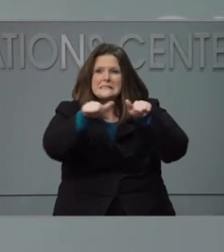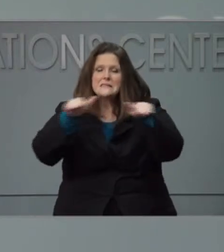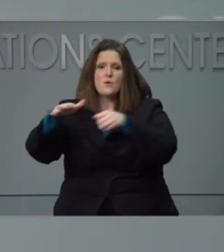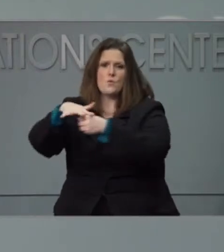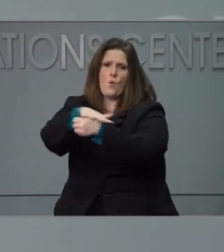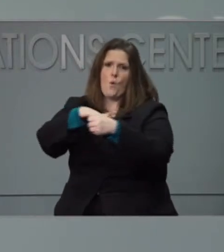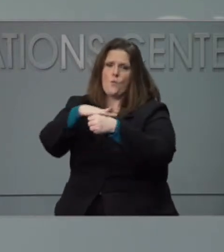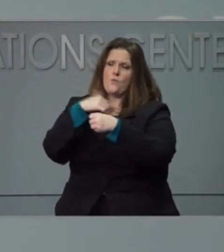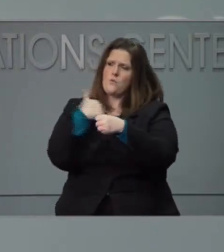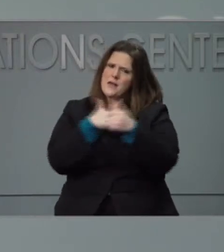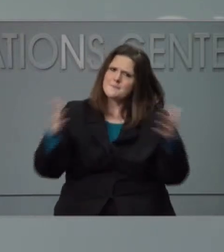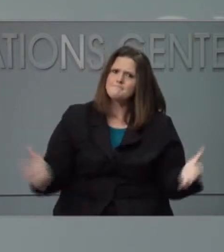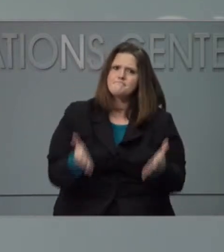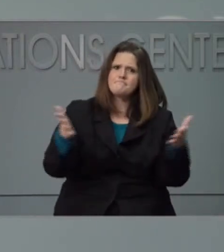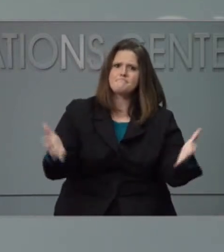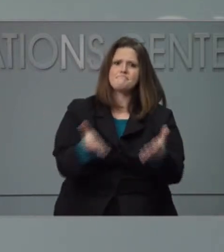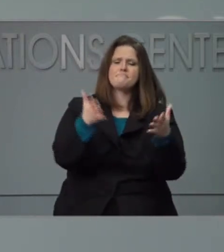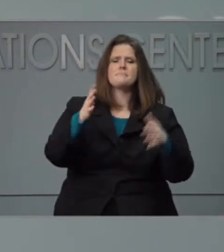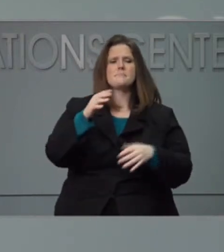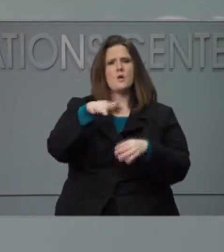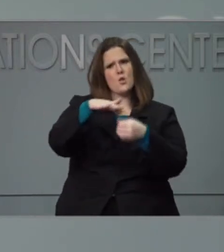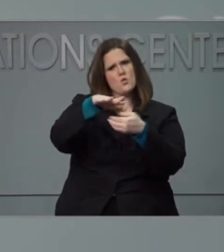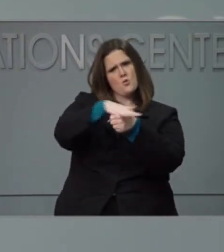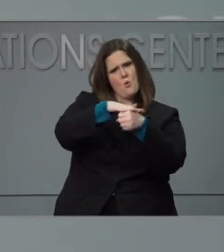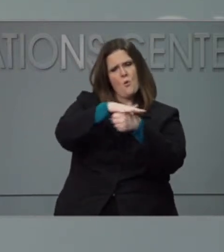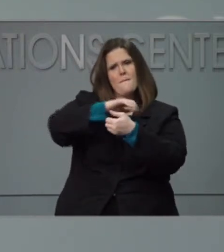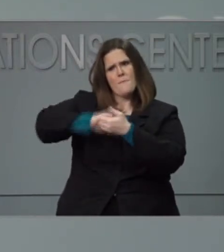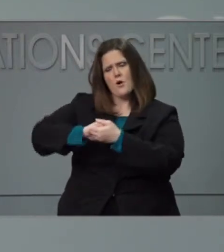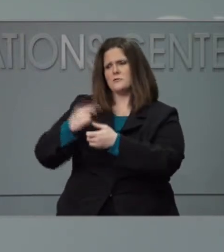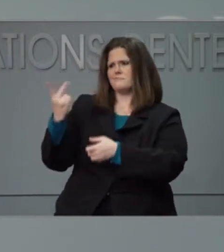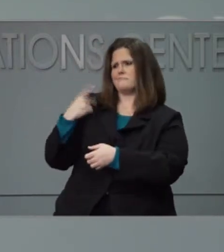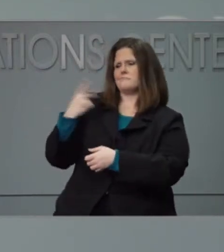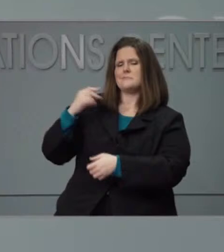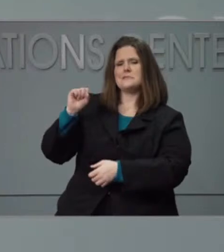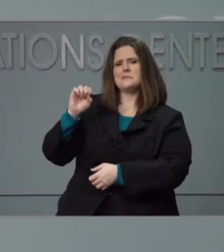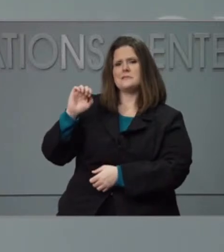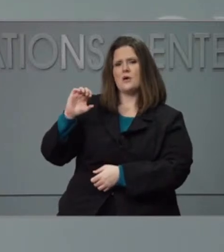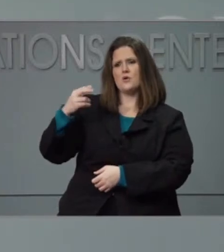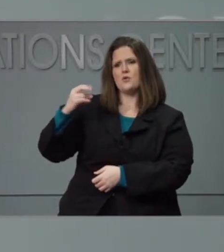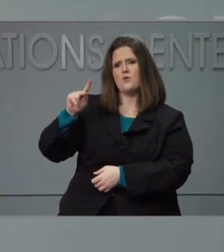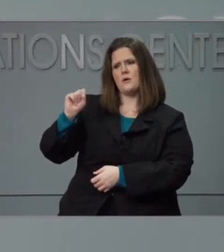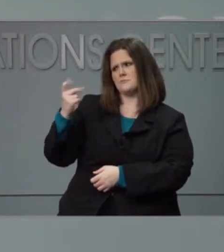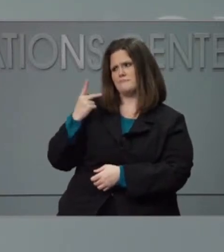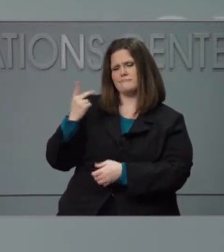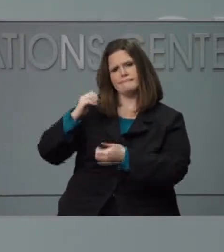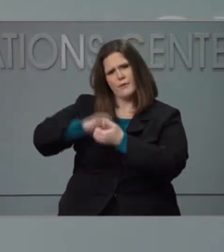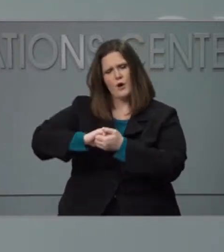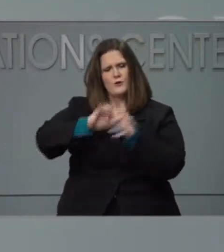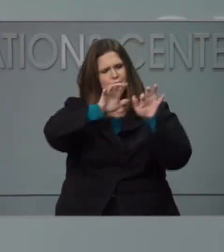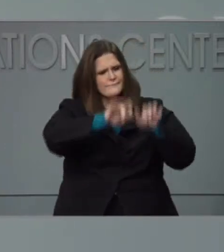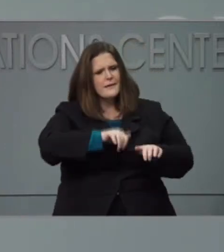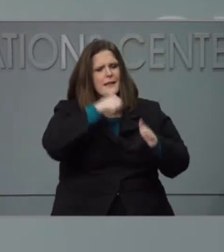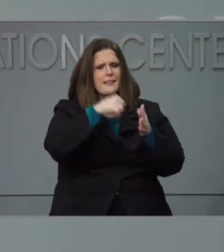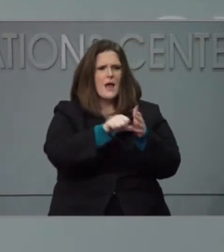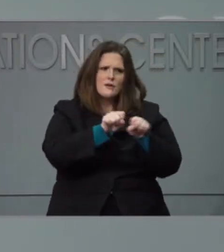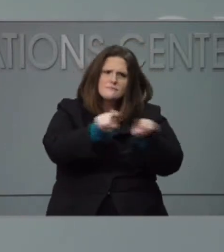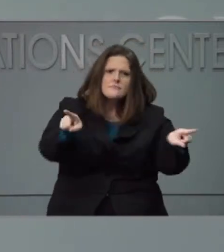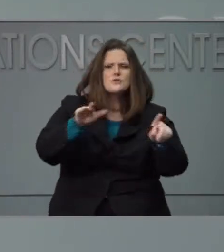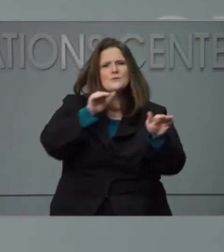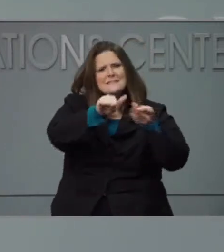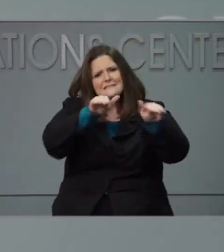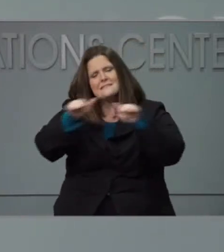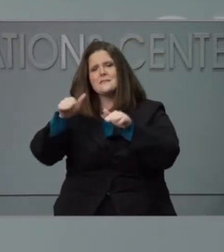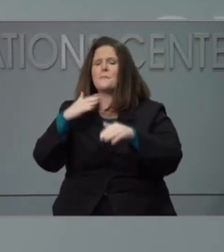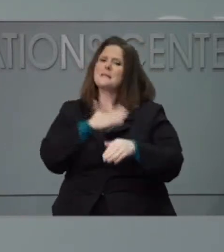and consider local actions to continue to help slow the spread of this virus. As hard as this is, it